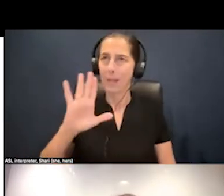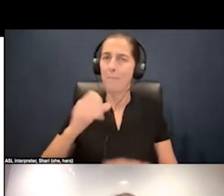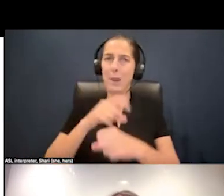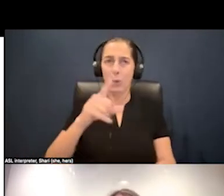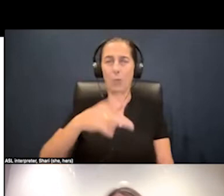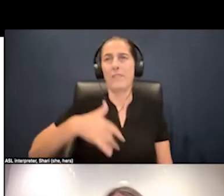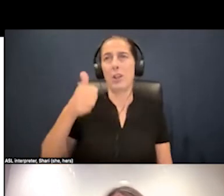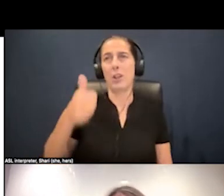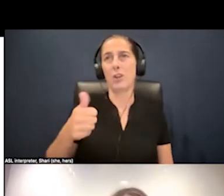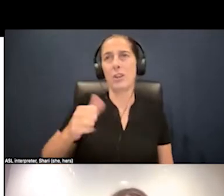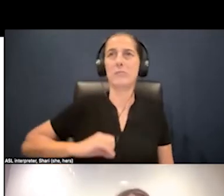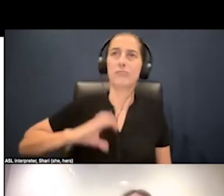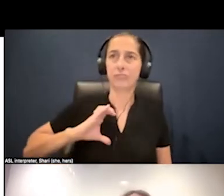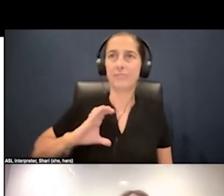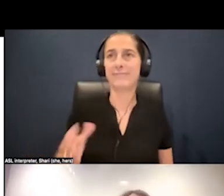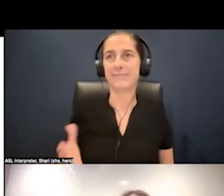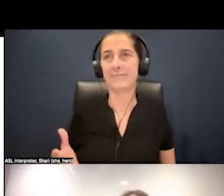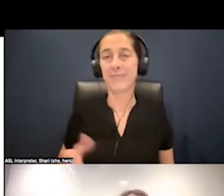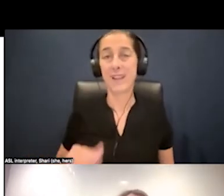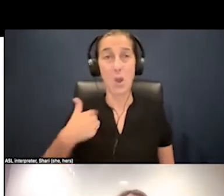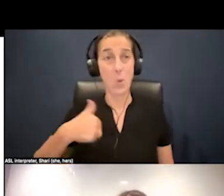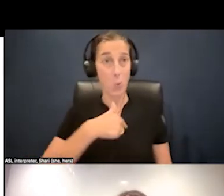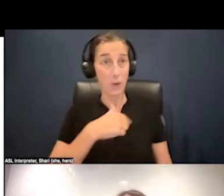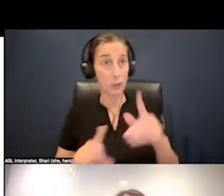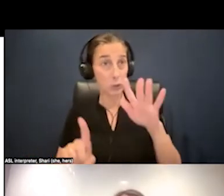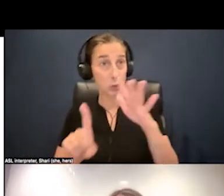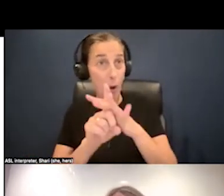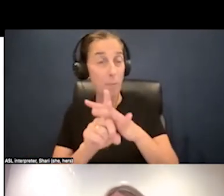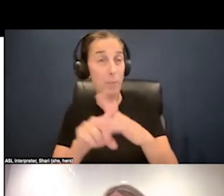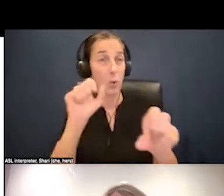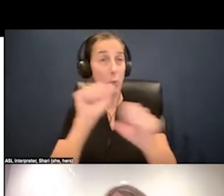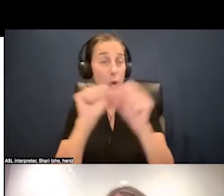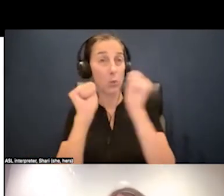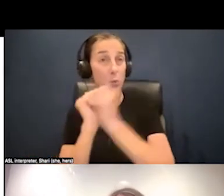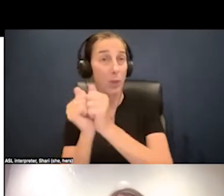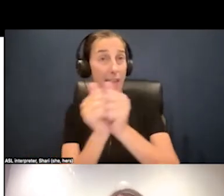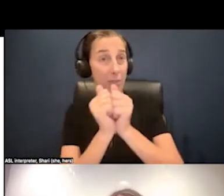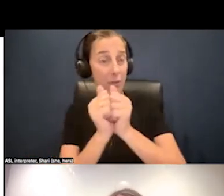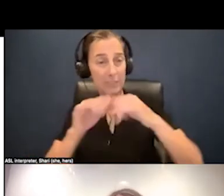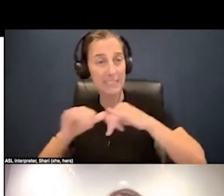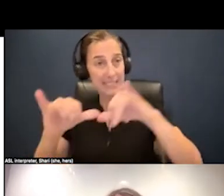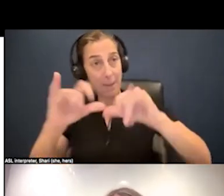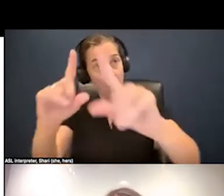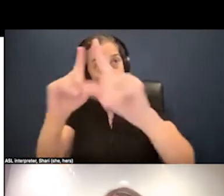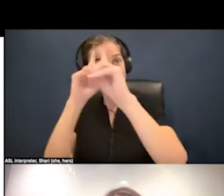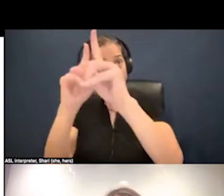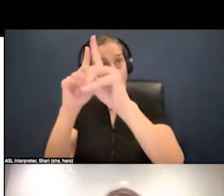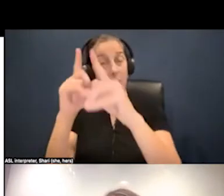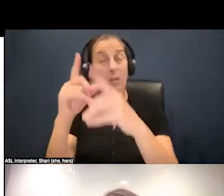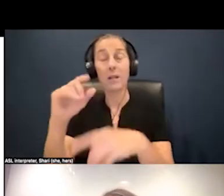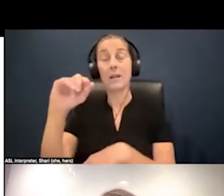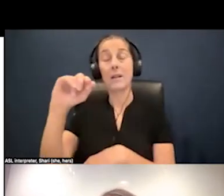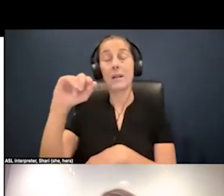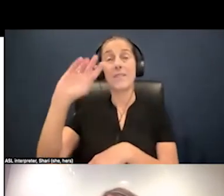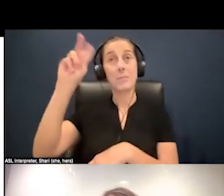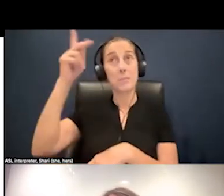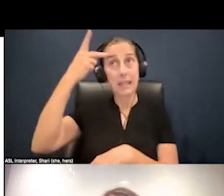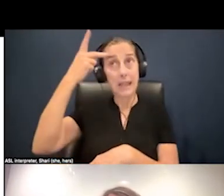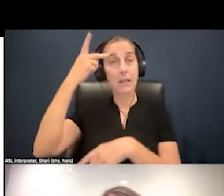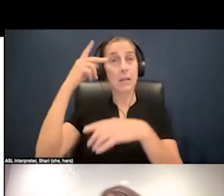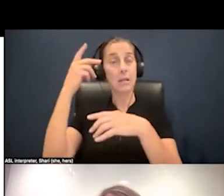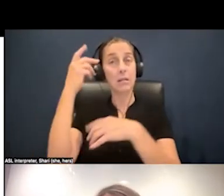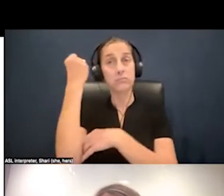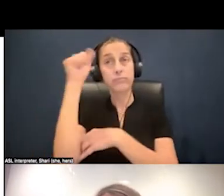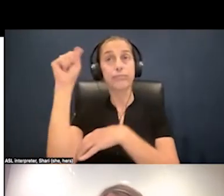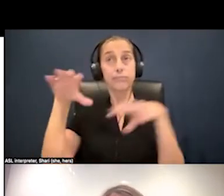make a difference that's in line with a politically active mission to fight for trans health, to fight